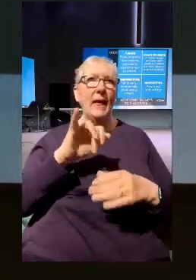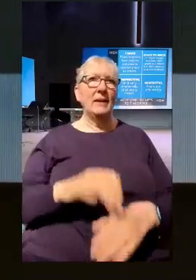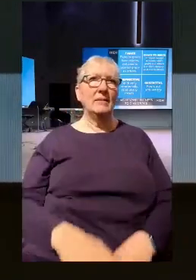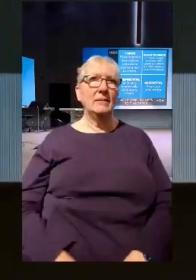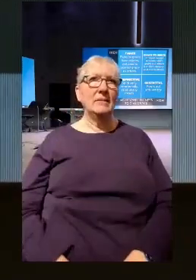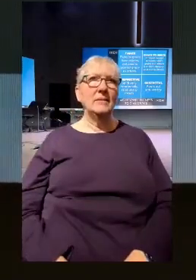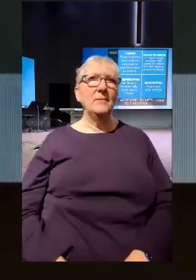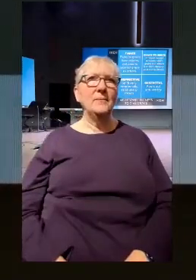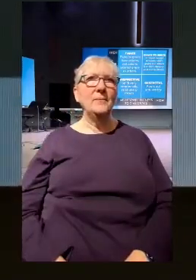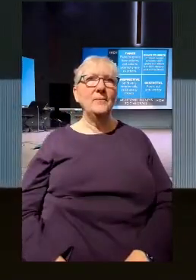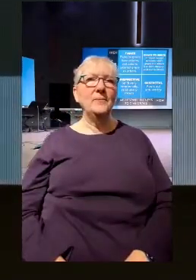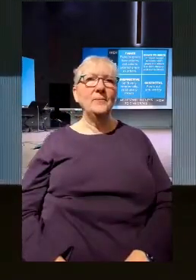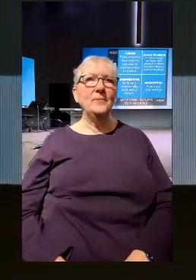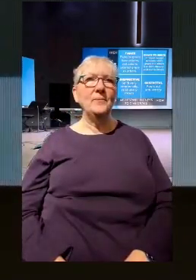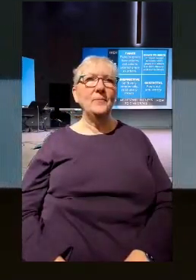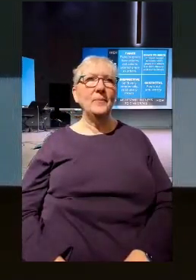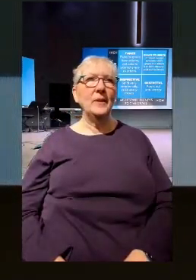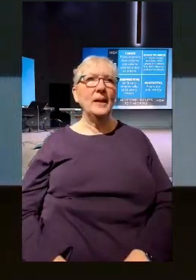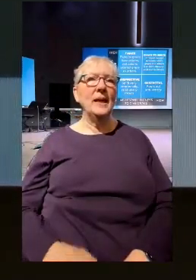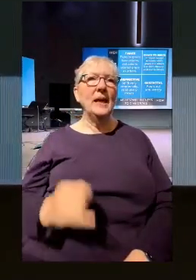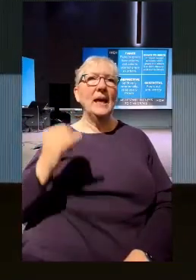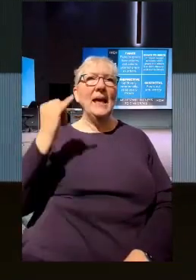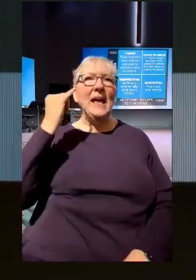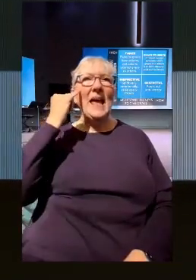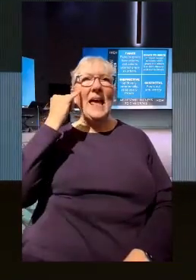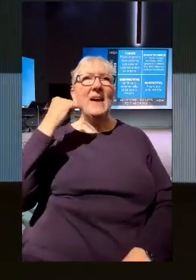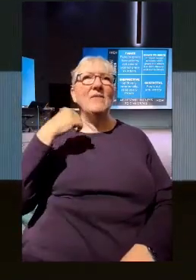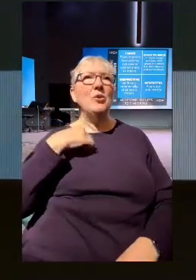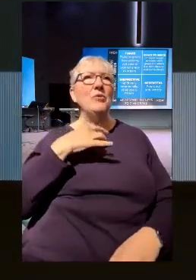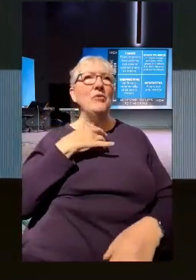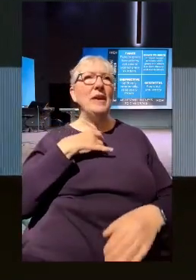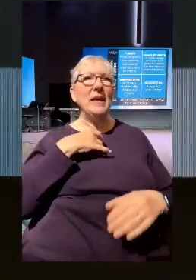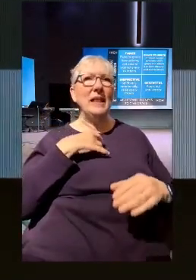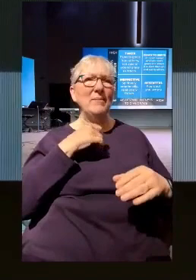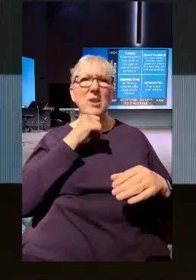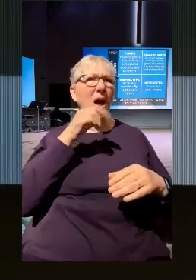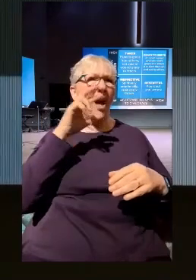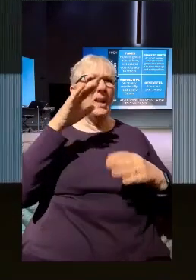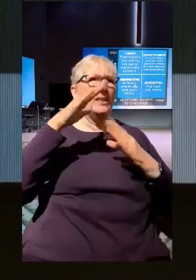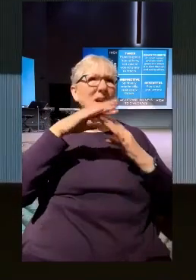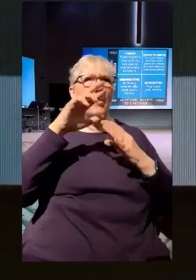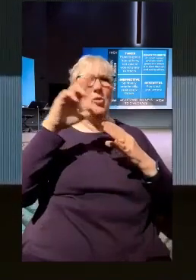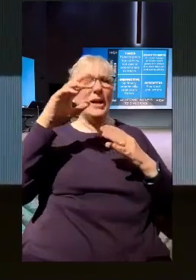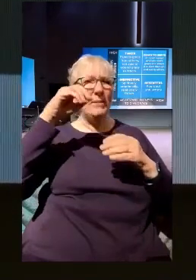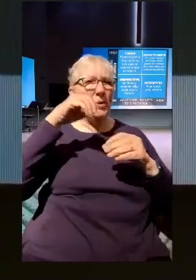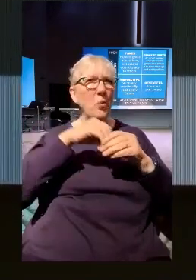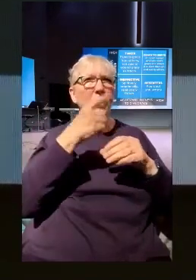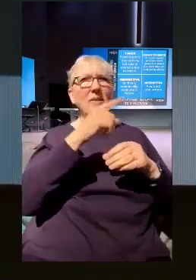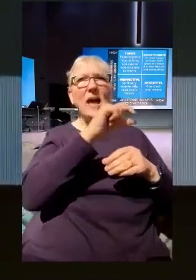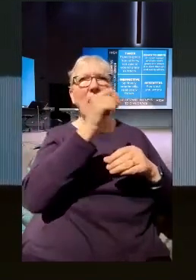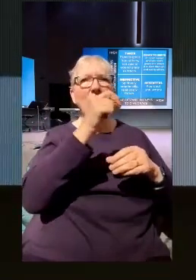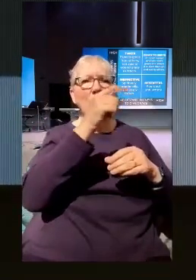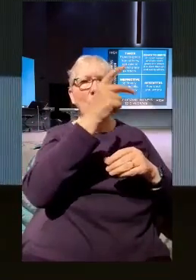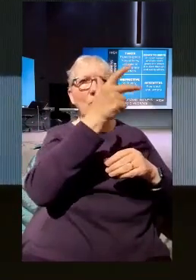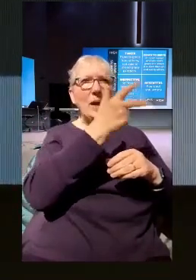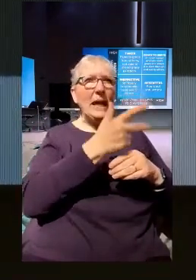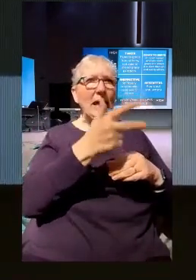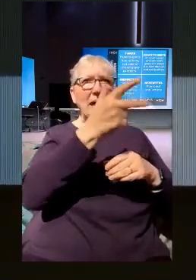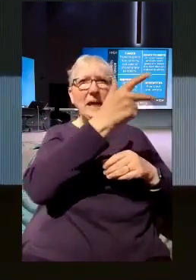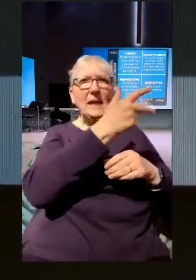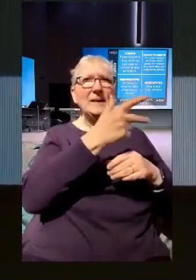If you fall in any of the quadrants other than the top right, just pray and be like, Lord, what in my life is blocking the pathways to